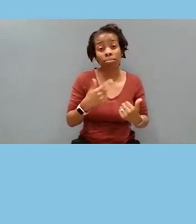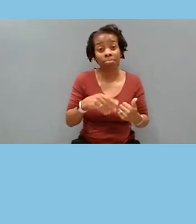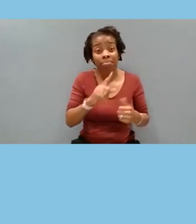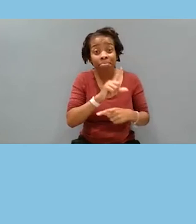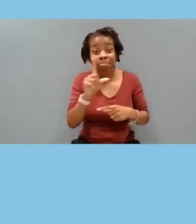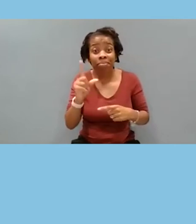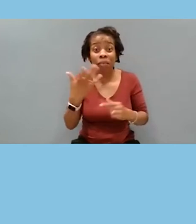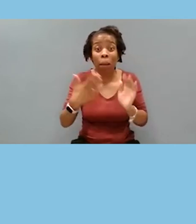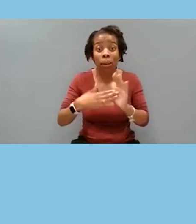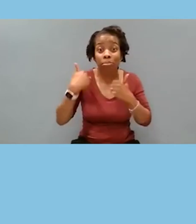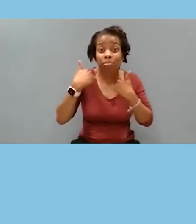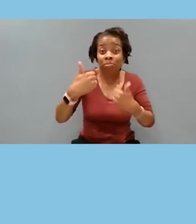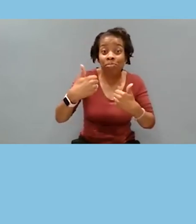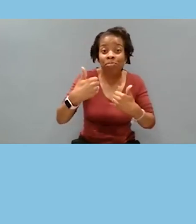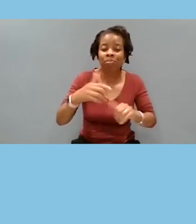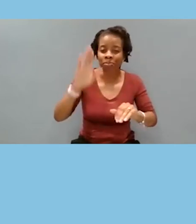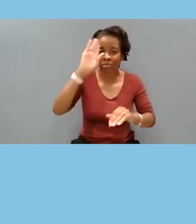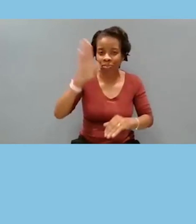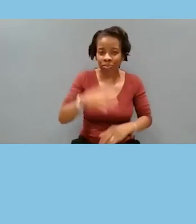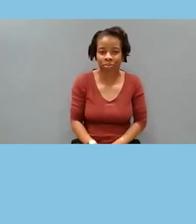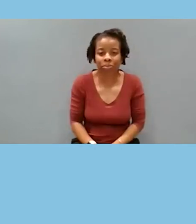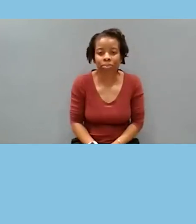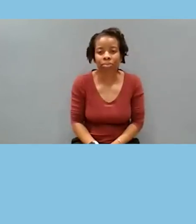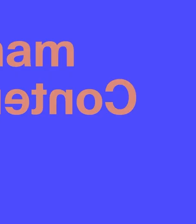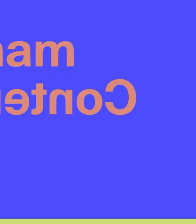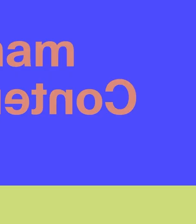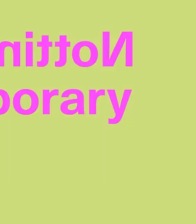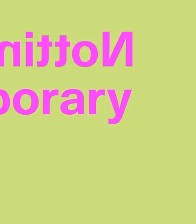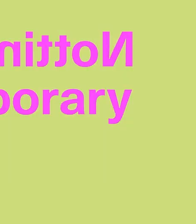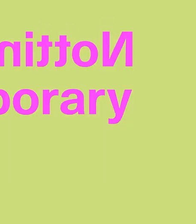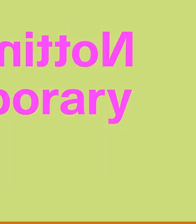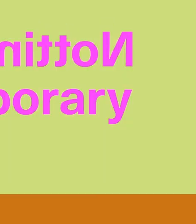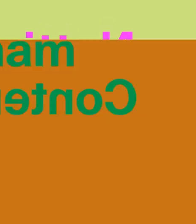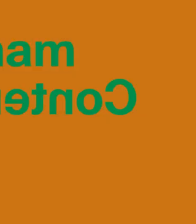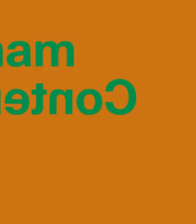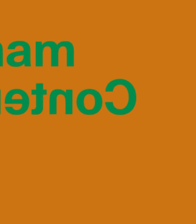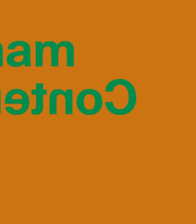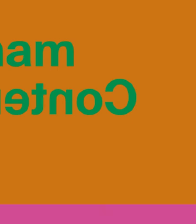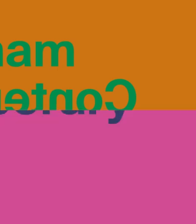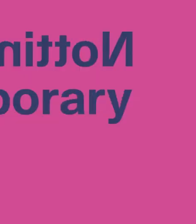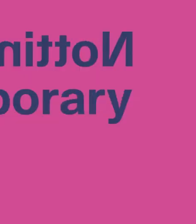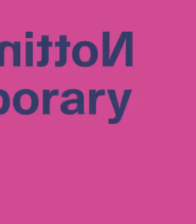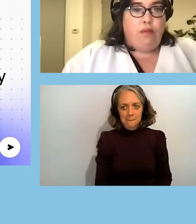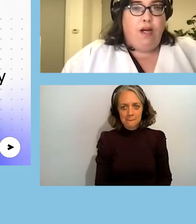5 minutes. Thanks, everyone.